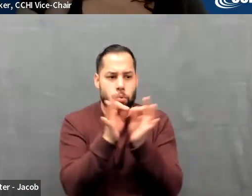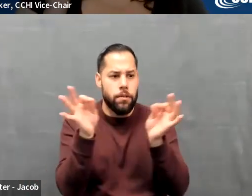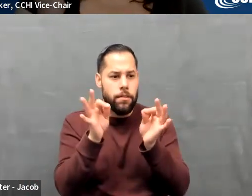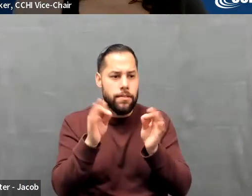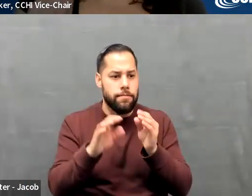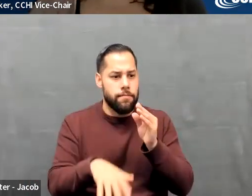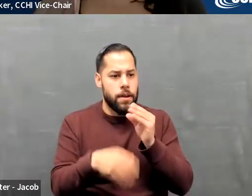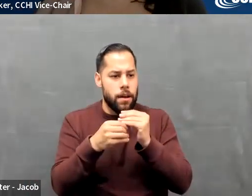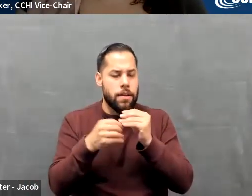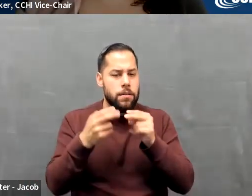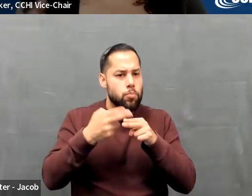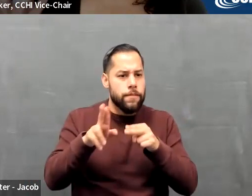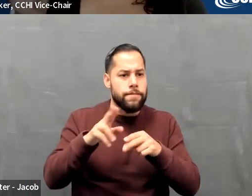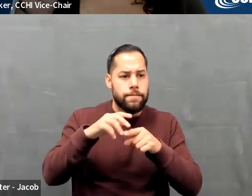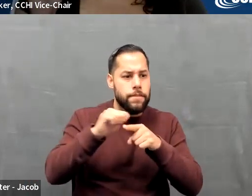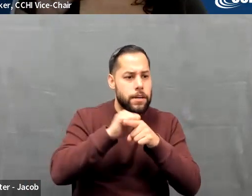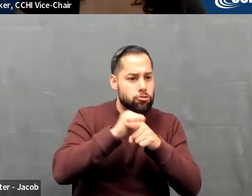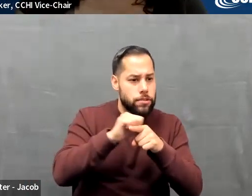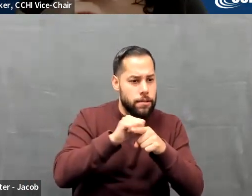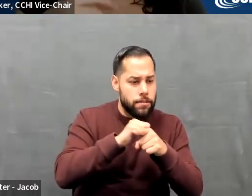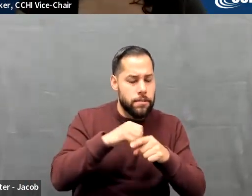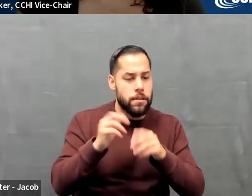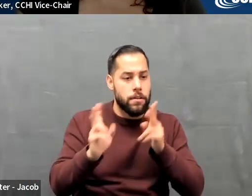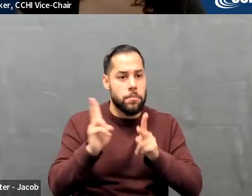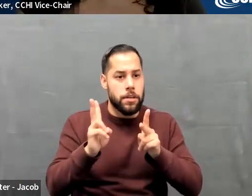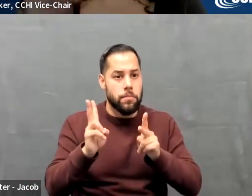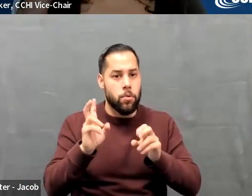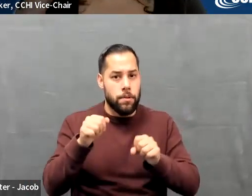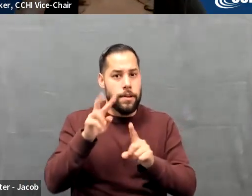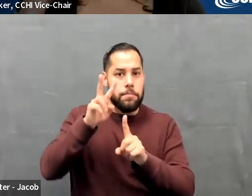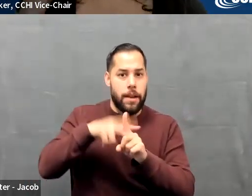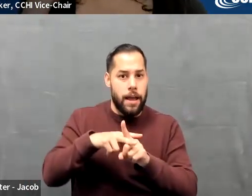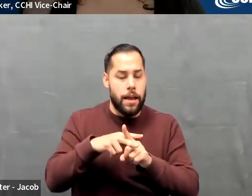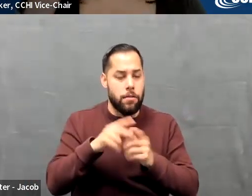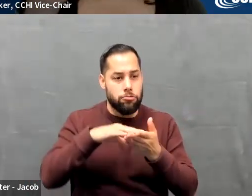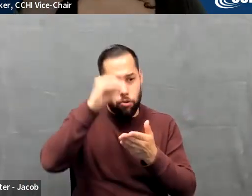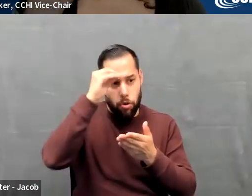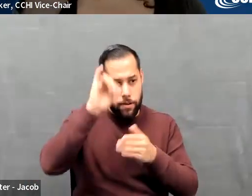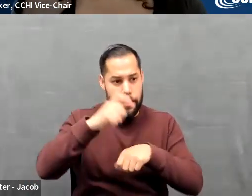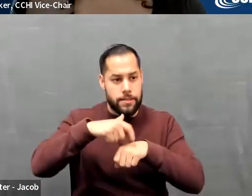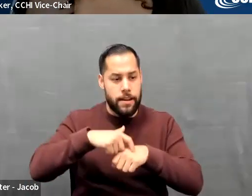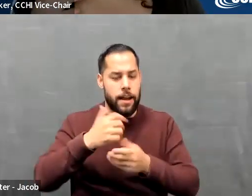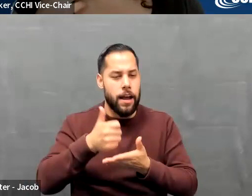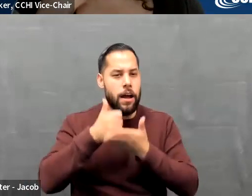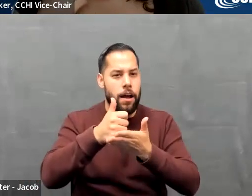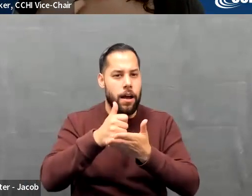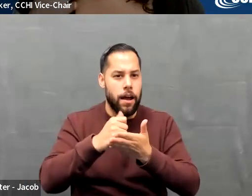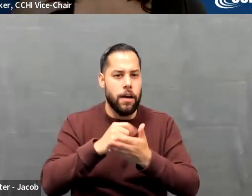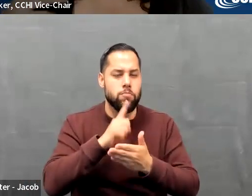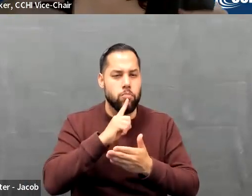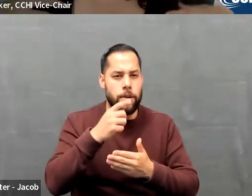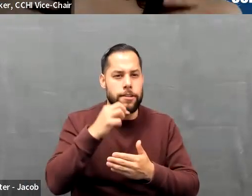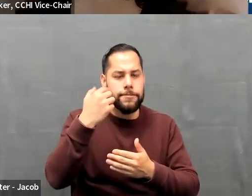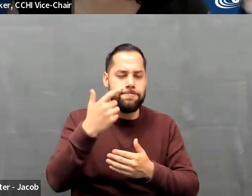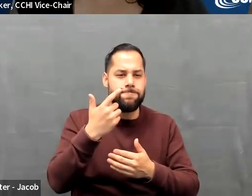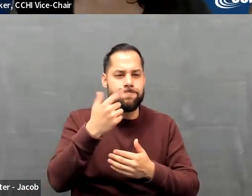short exercise so people can apply what they're learning, which will help them get it into their heads a little bit better. You know,